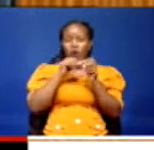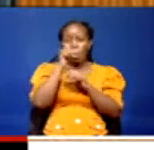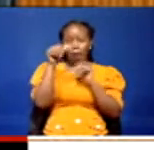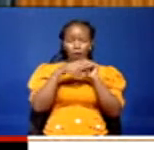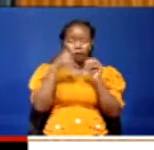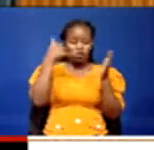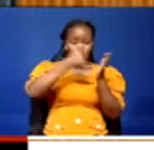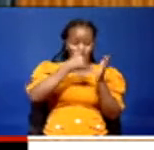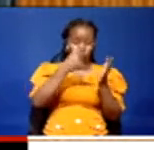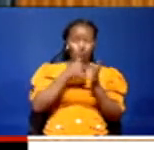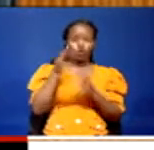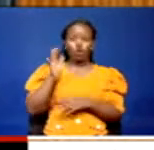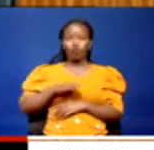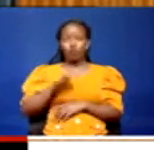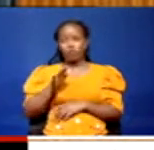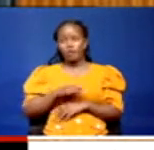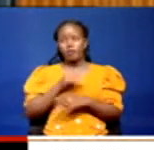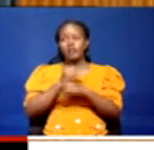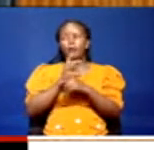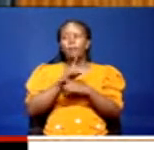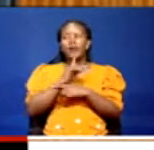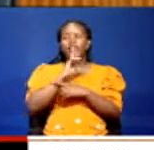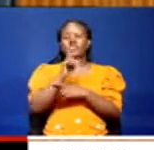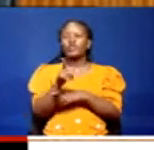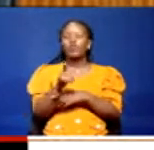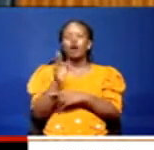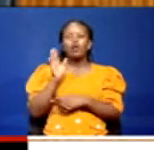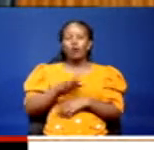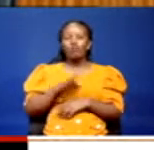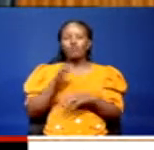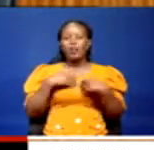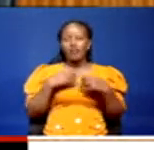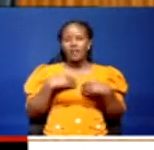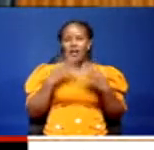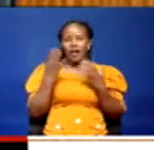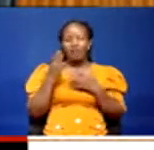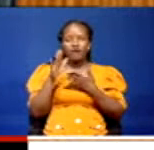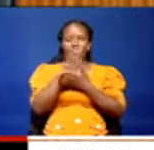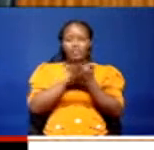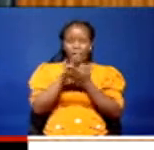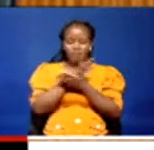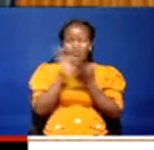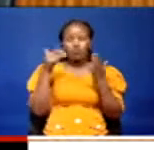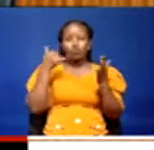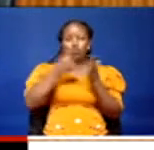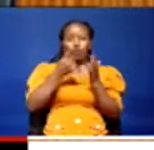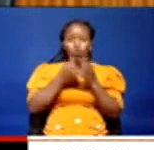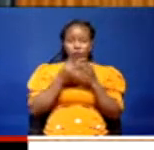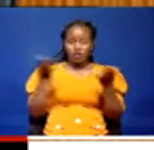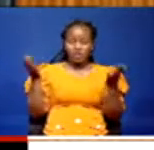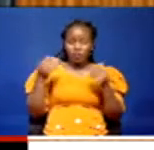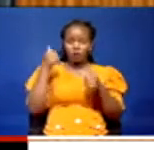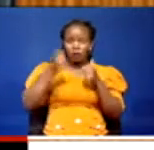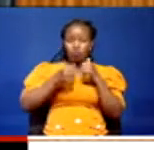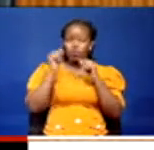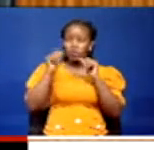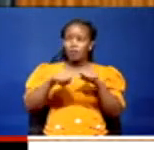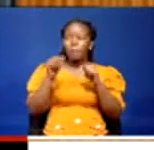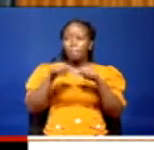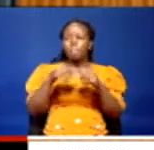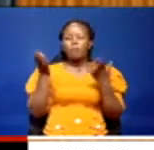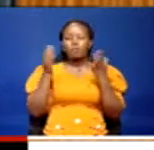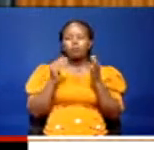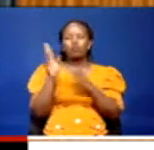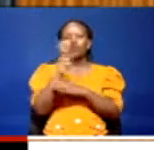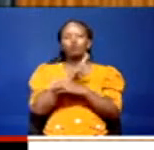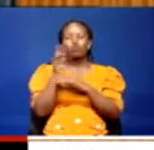and just making sure that women have a voice and women have a space to within which they can maximize their potential. I'm